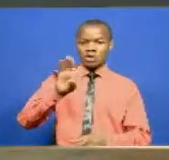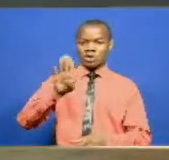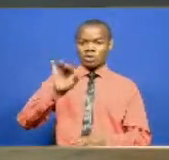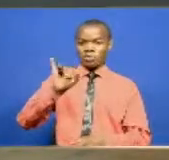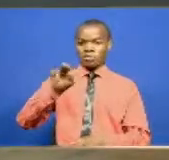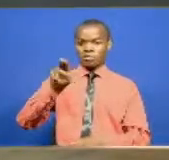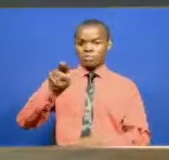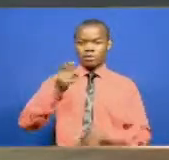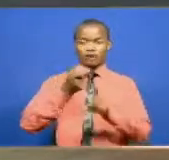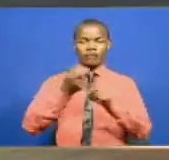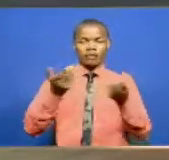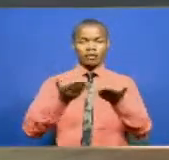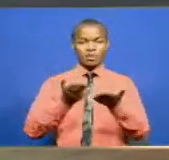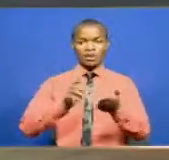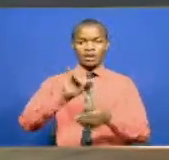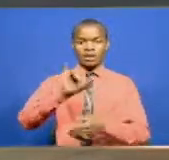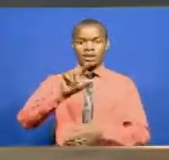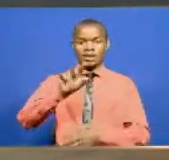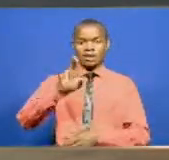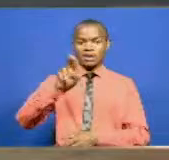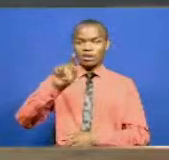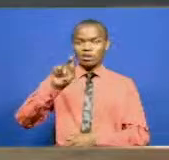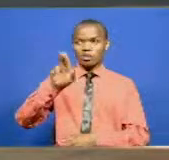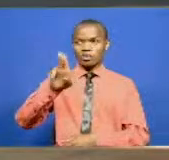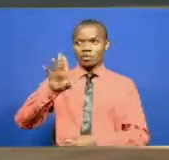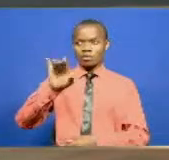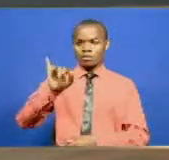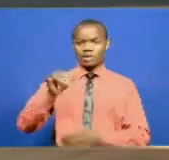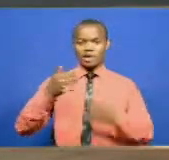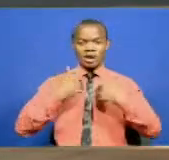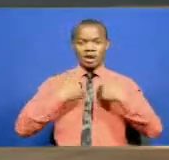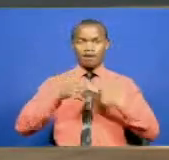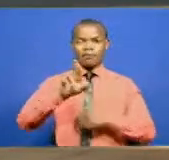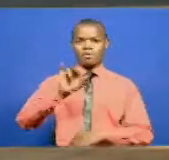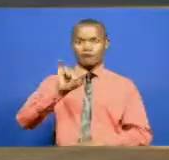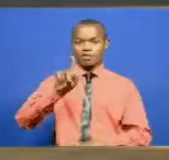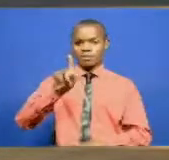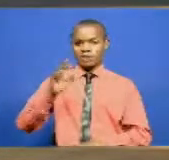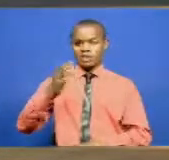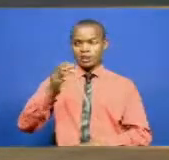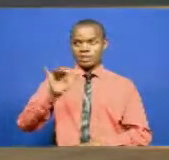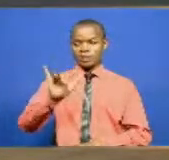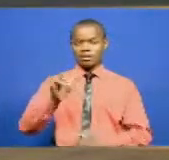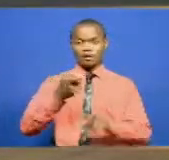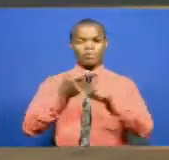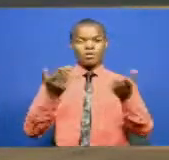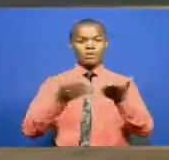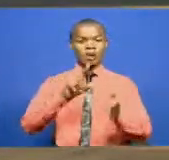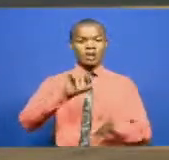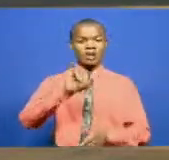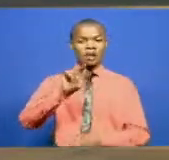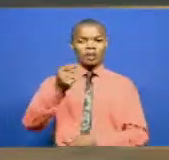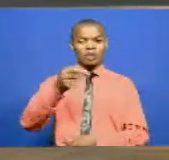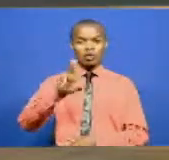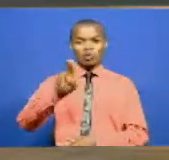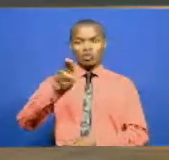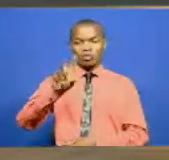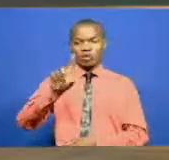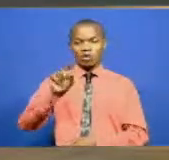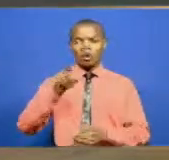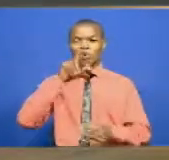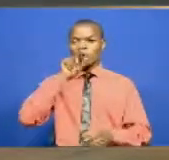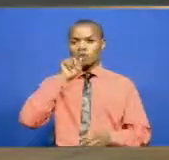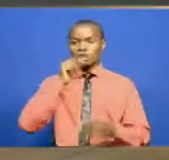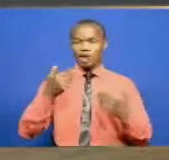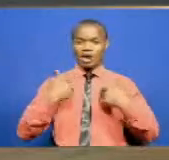from Egentubi. And then we have Ricky, you're saying you're watching from Kidungo, watching from Siriwo. And then on Twitter, let me